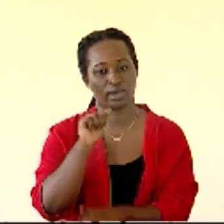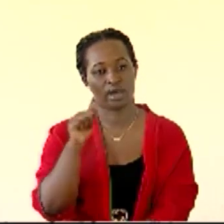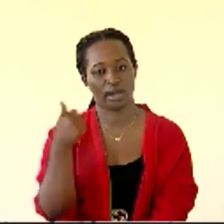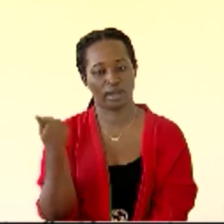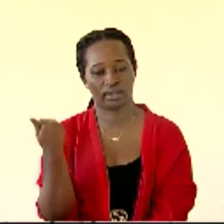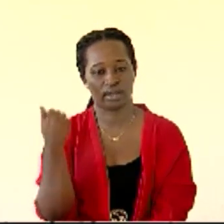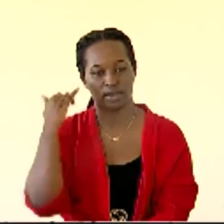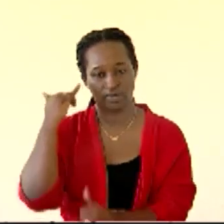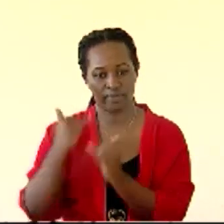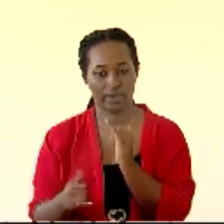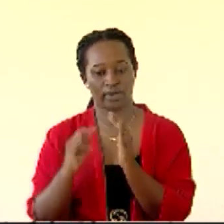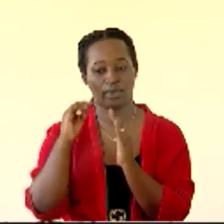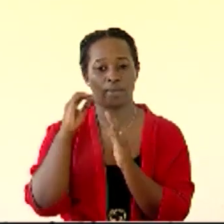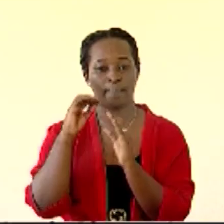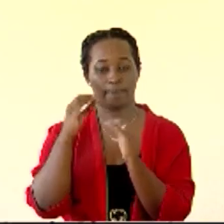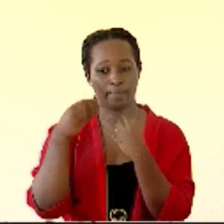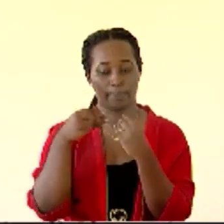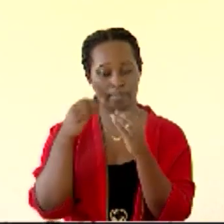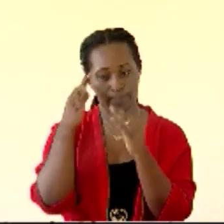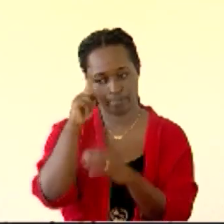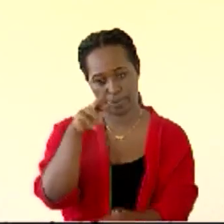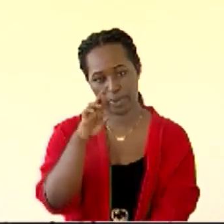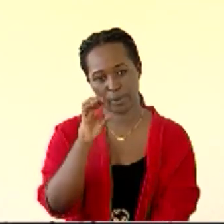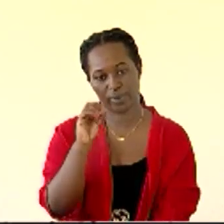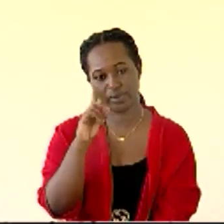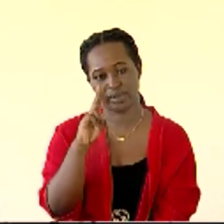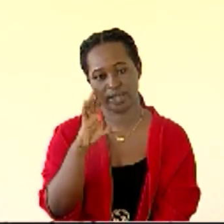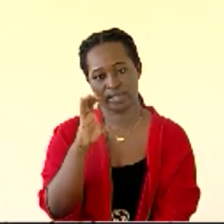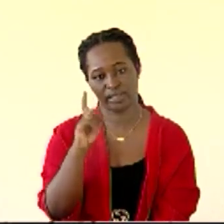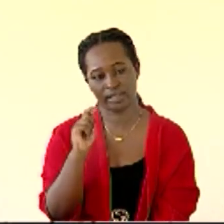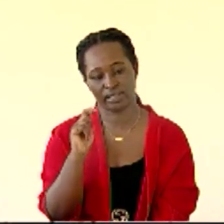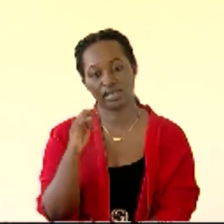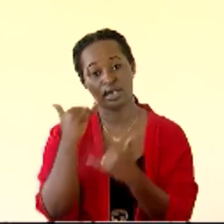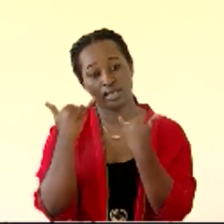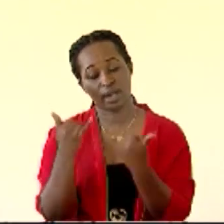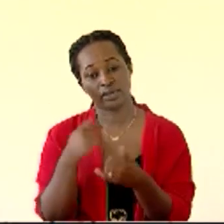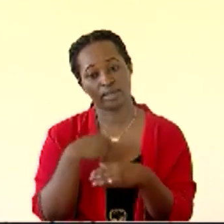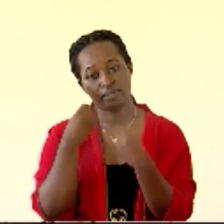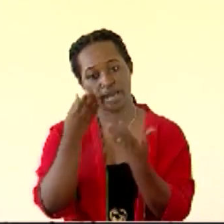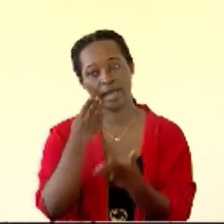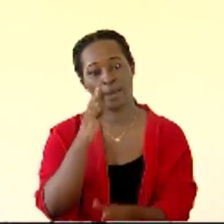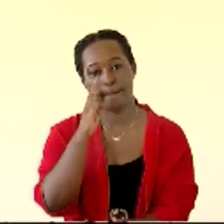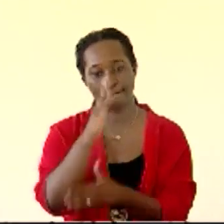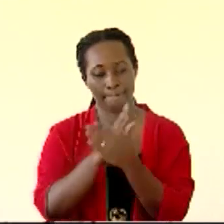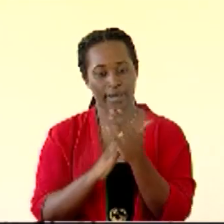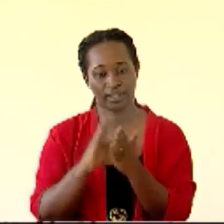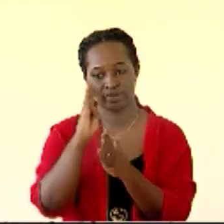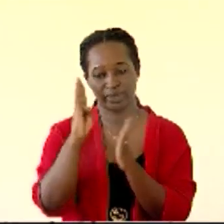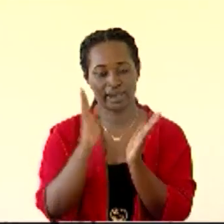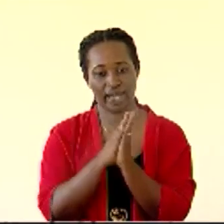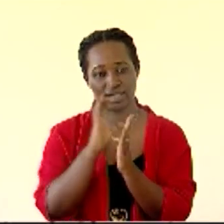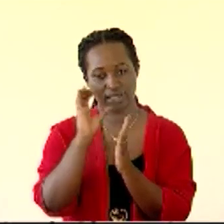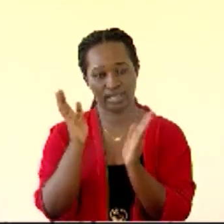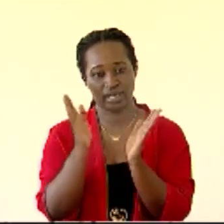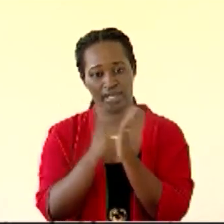the final product. So let me leave you part B and C, and that part number